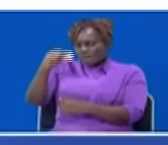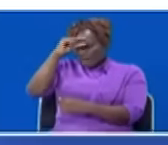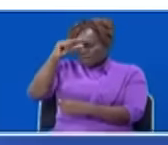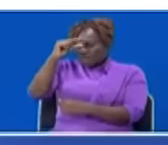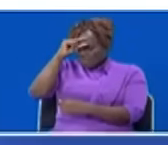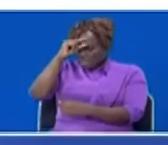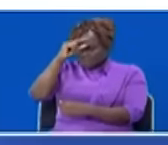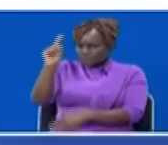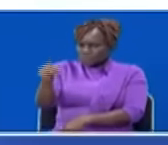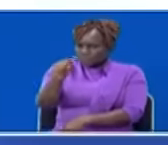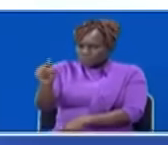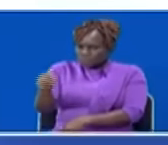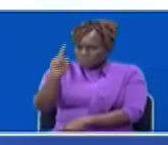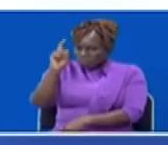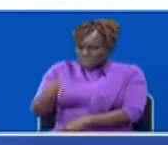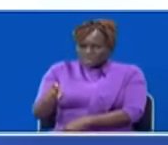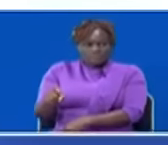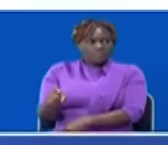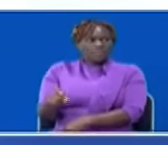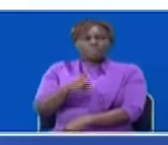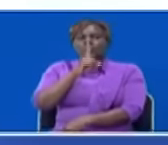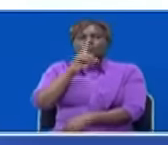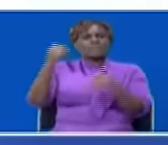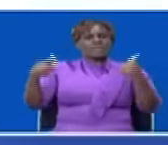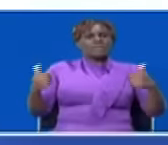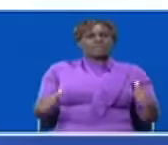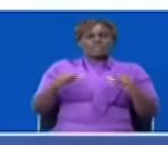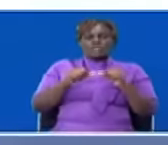wasi. Na hatuta nyamaza.